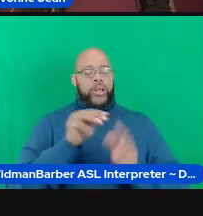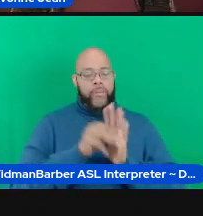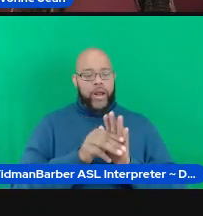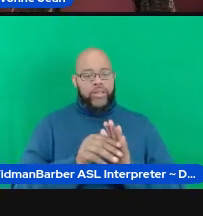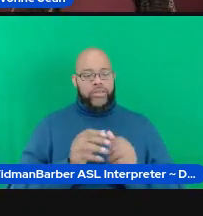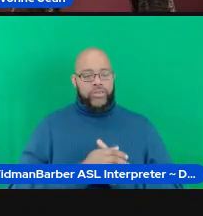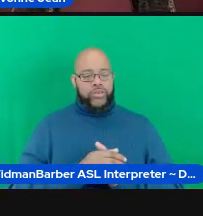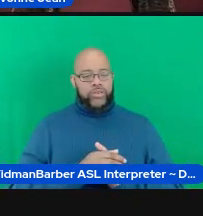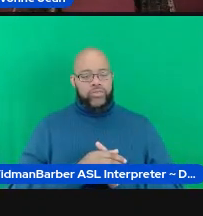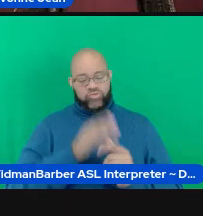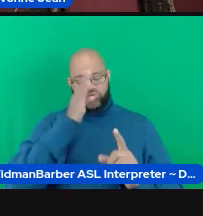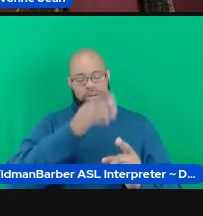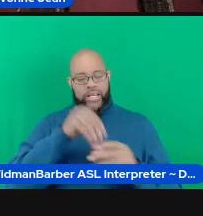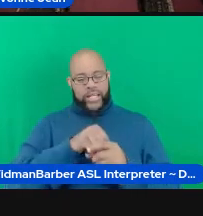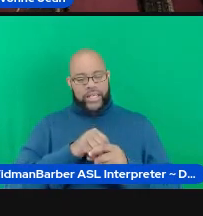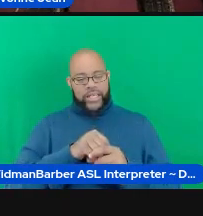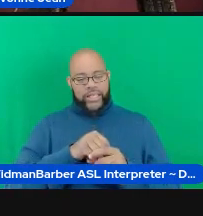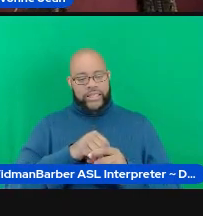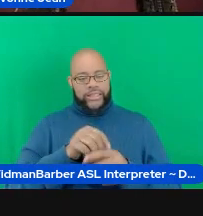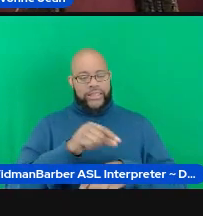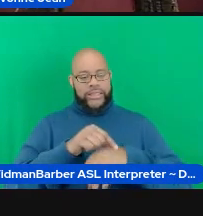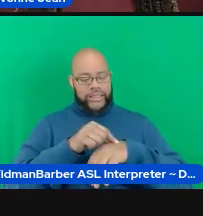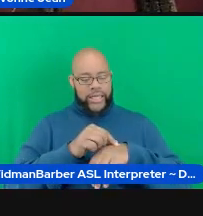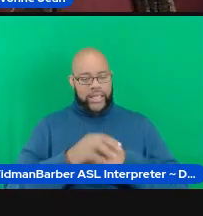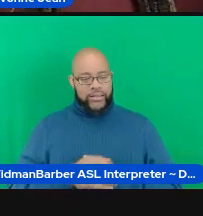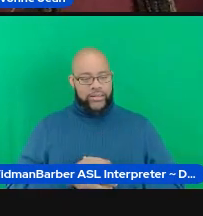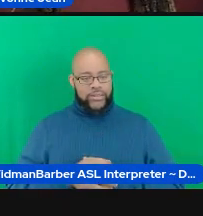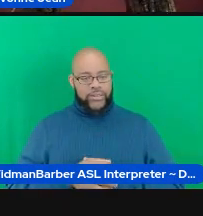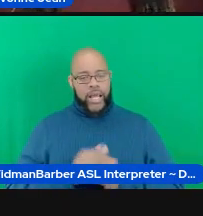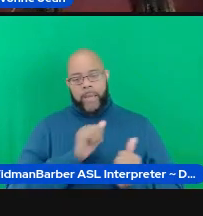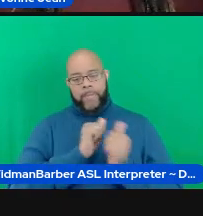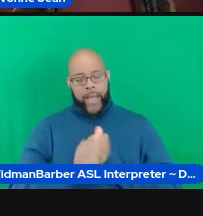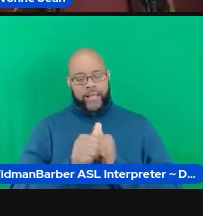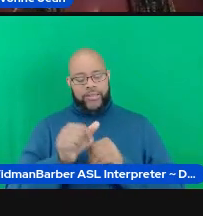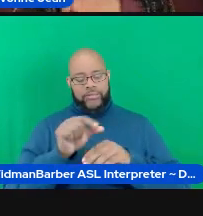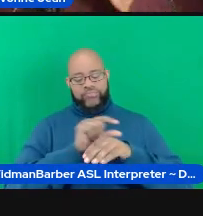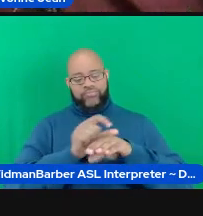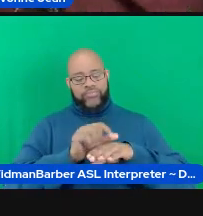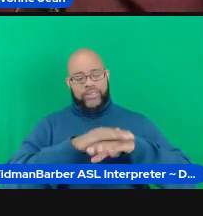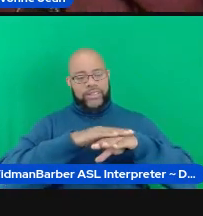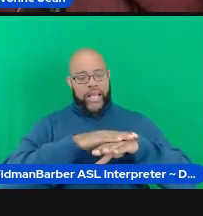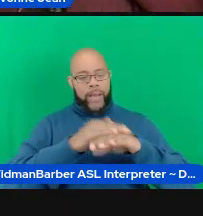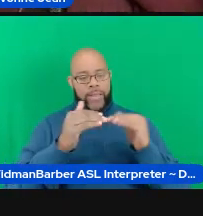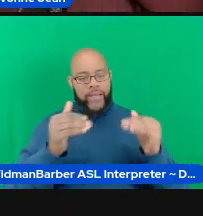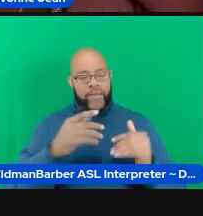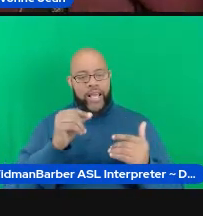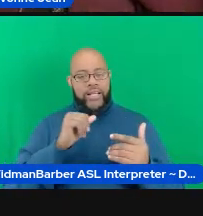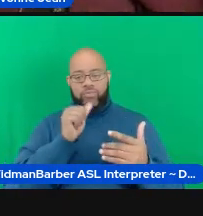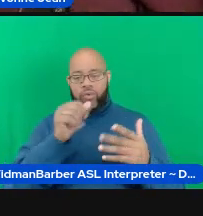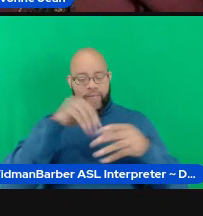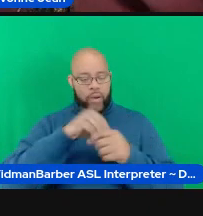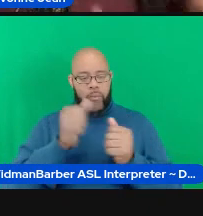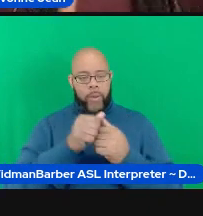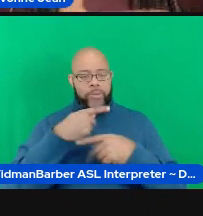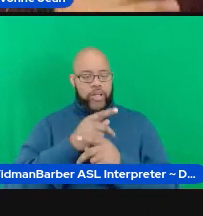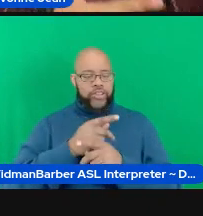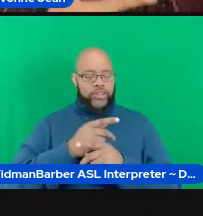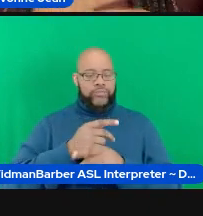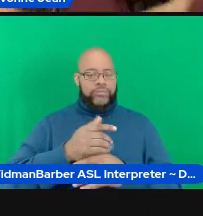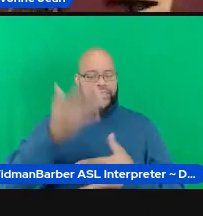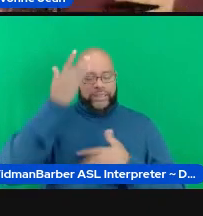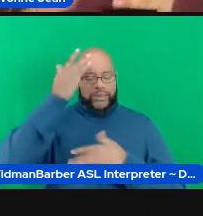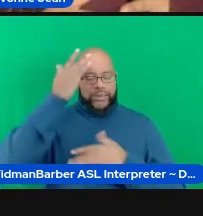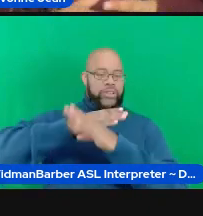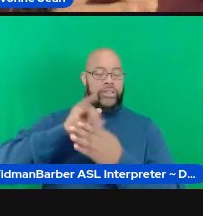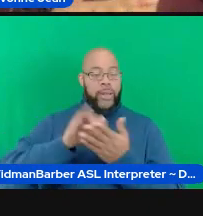inject the worms into the subcutaneous space and bypass the epidermis and mediating any involvement in protective immunity. These papers also